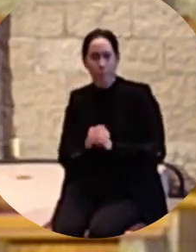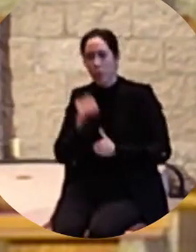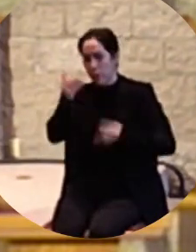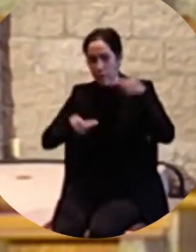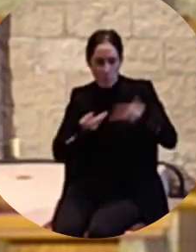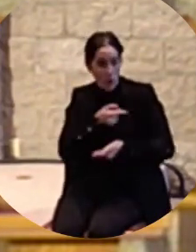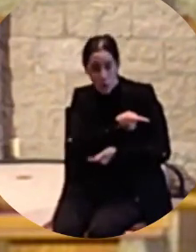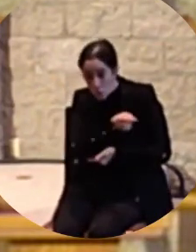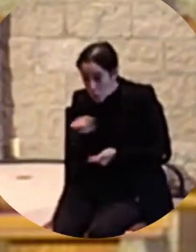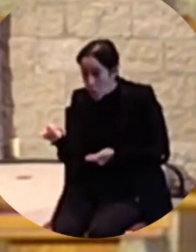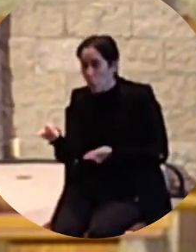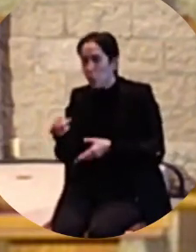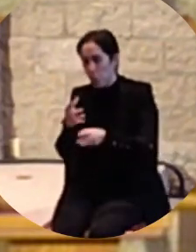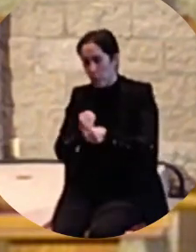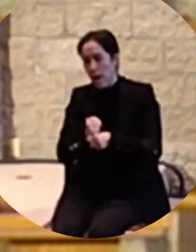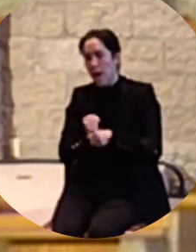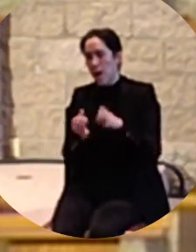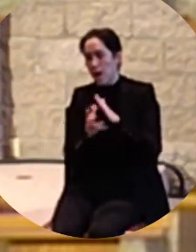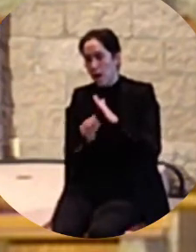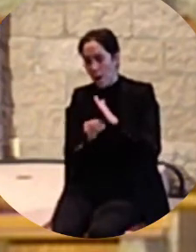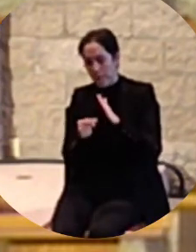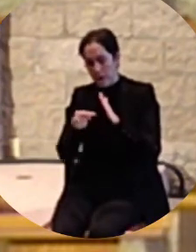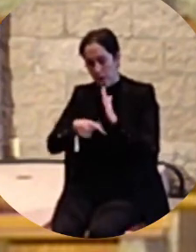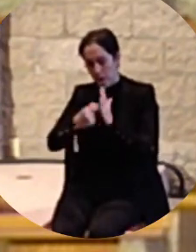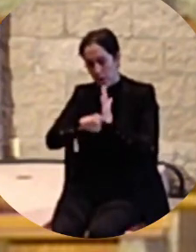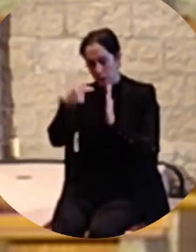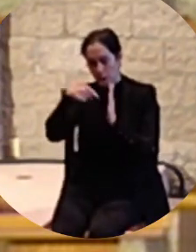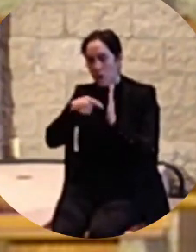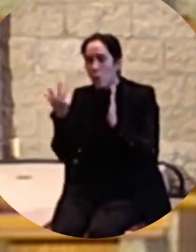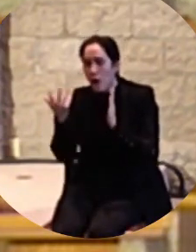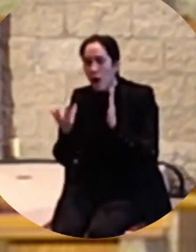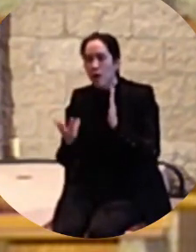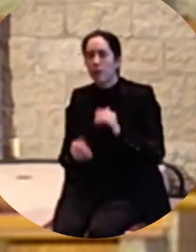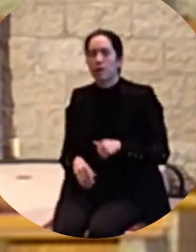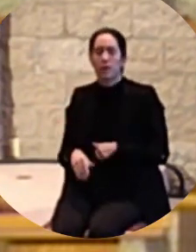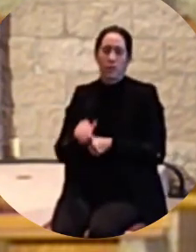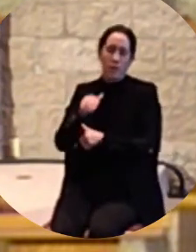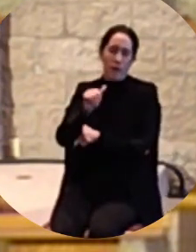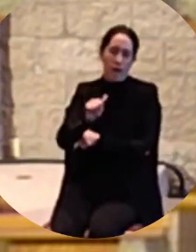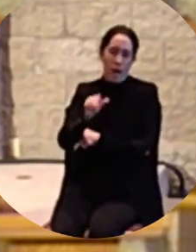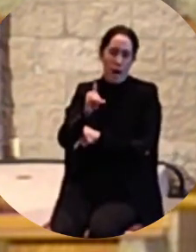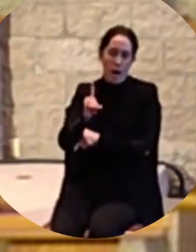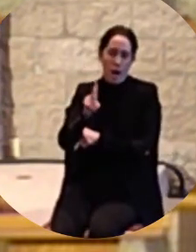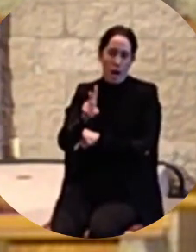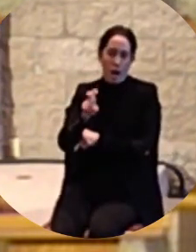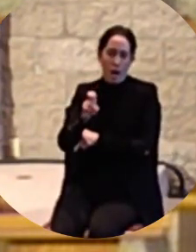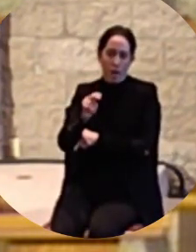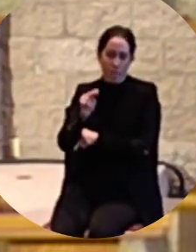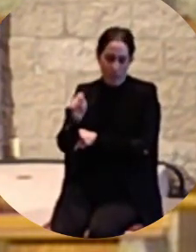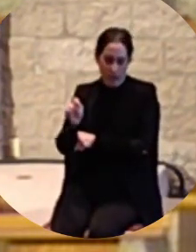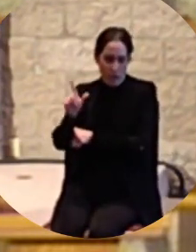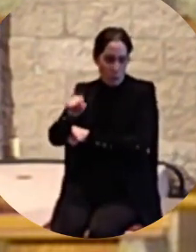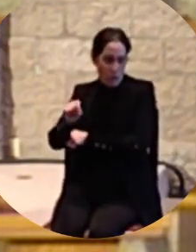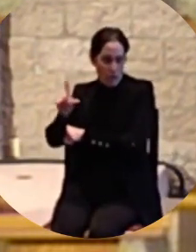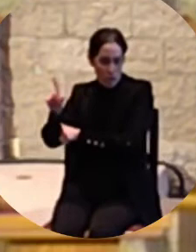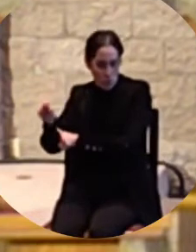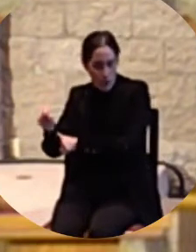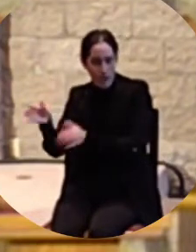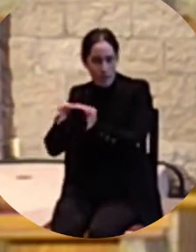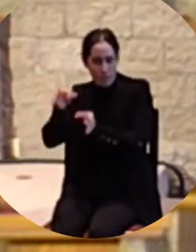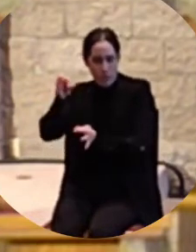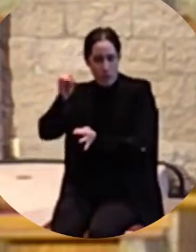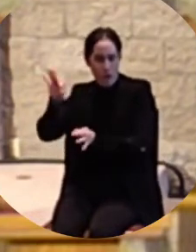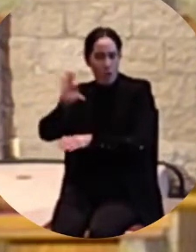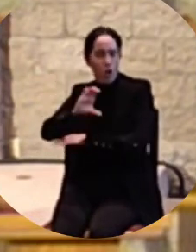2020 Advent booklet, The Spirit of Christmas, to accompany our Sunday lesson during